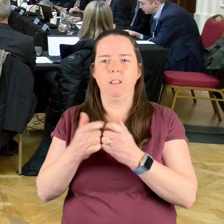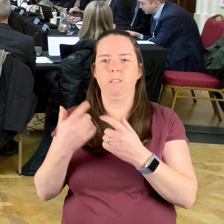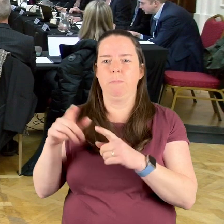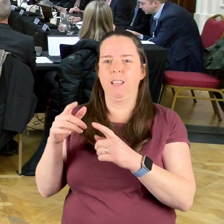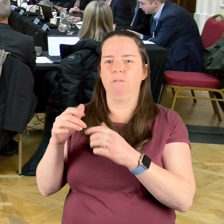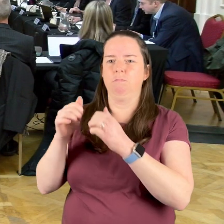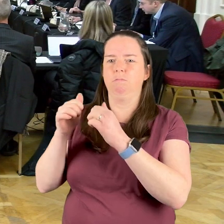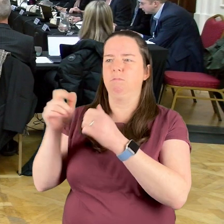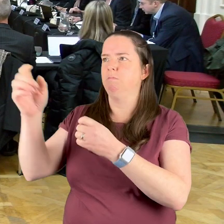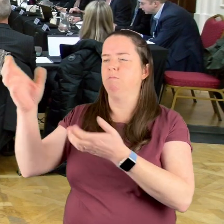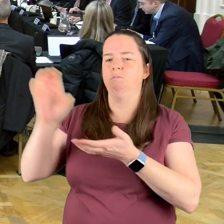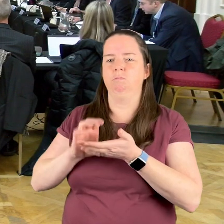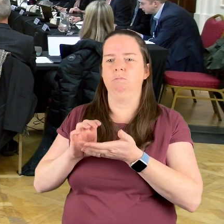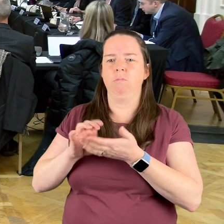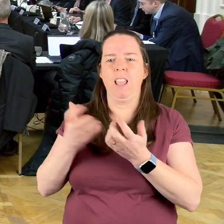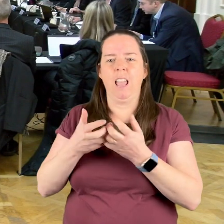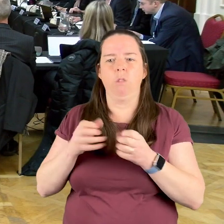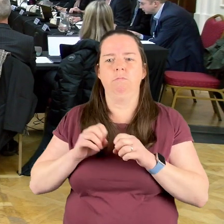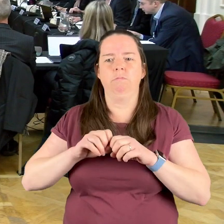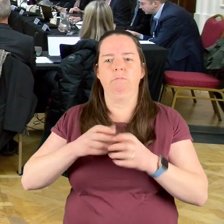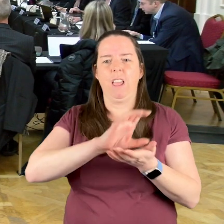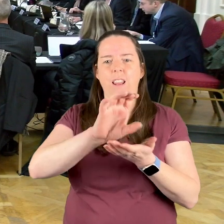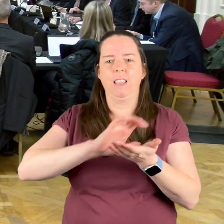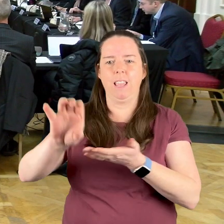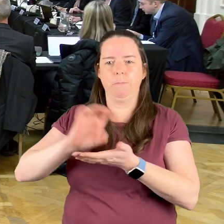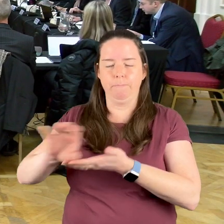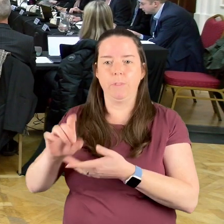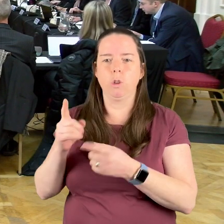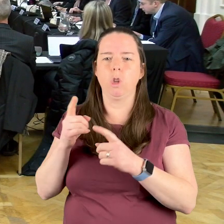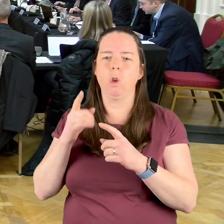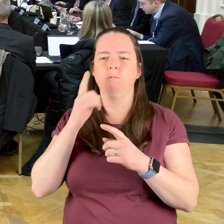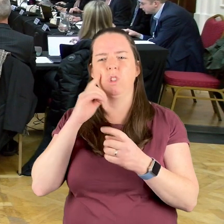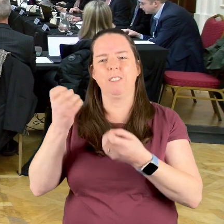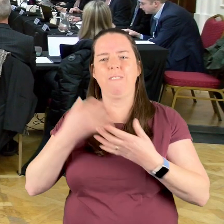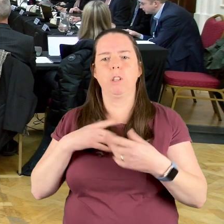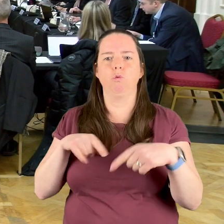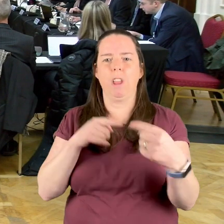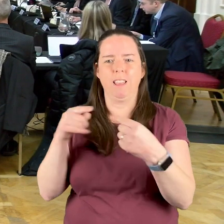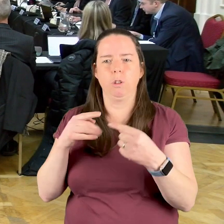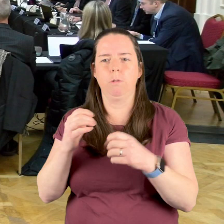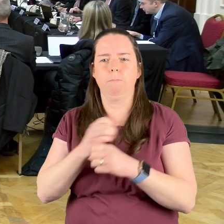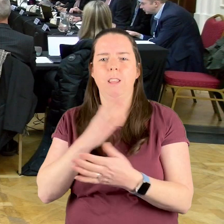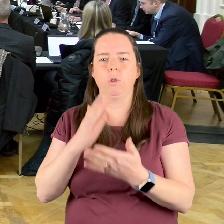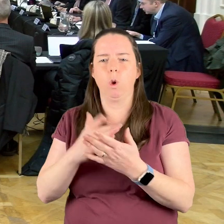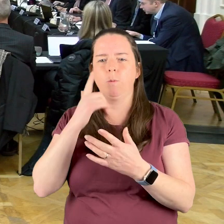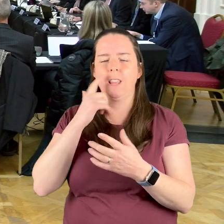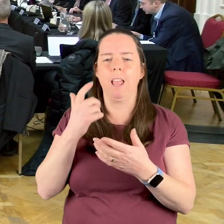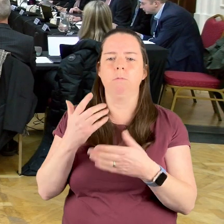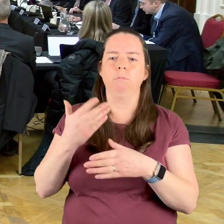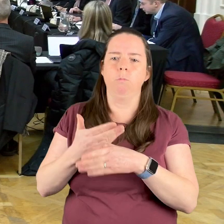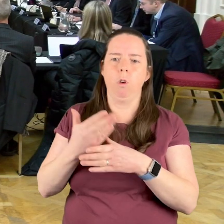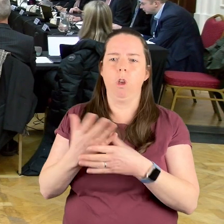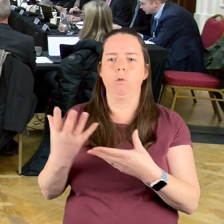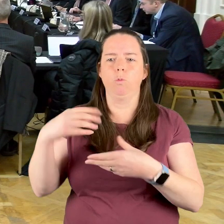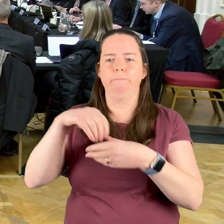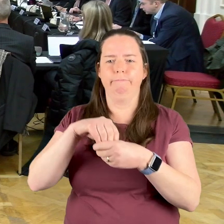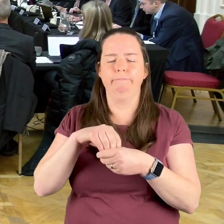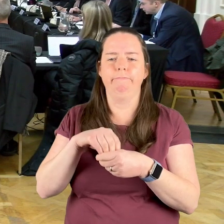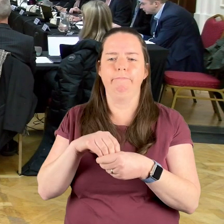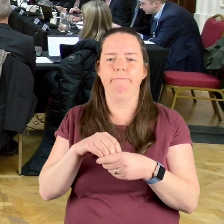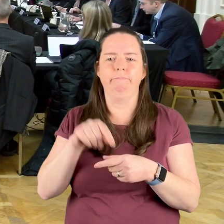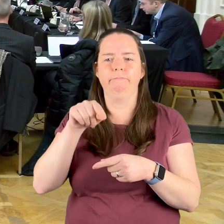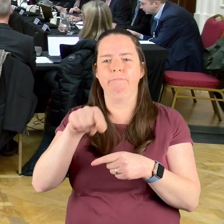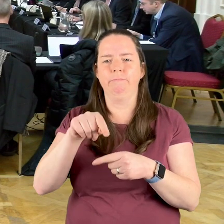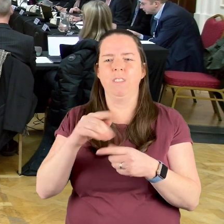flow. So that does give us a challenge as we go forwards to make sure that we can work to live within that envelope, and